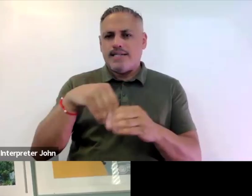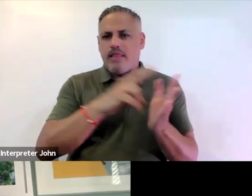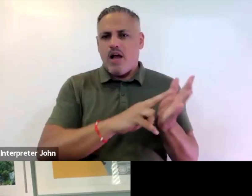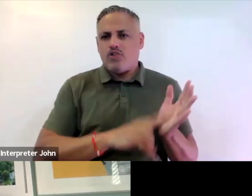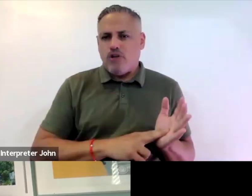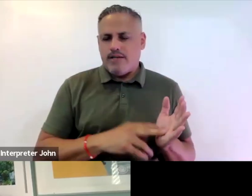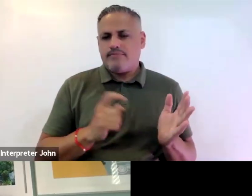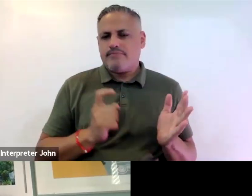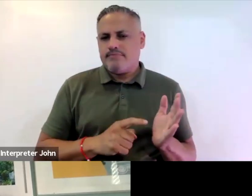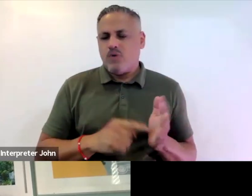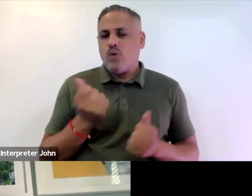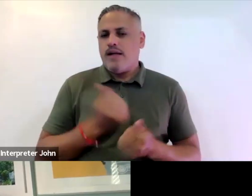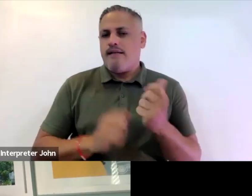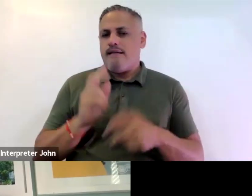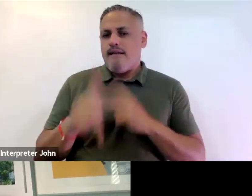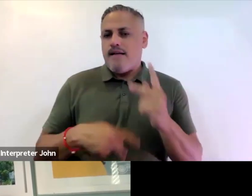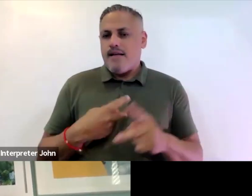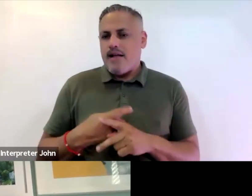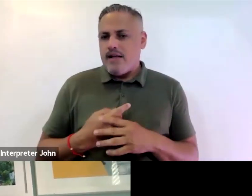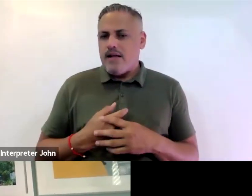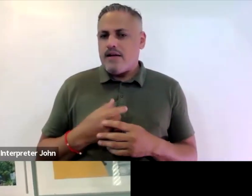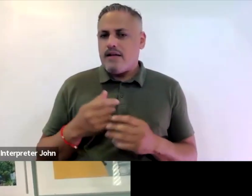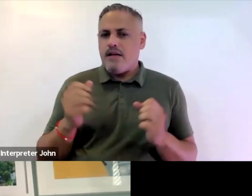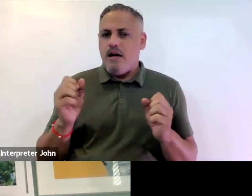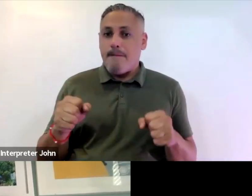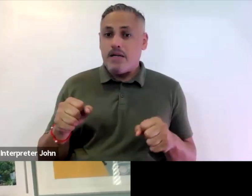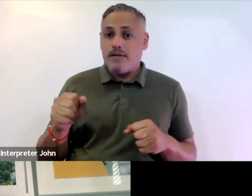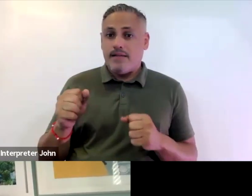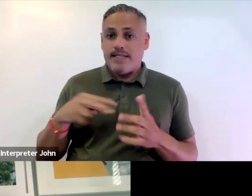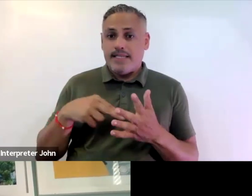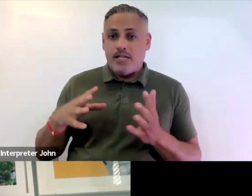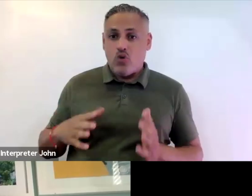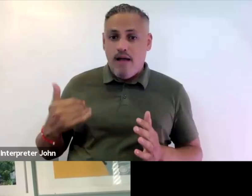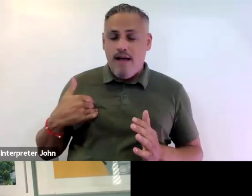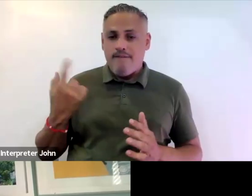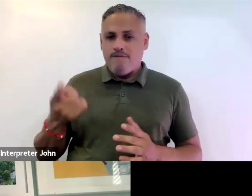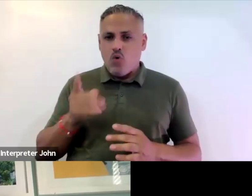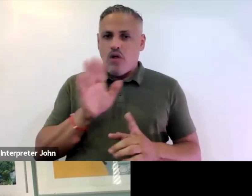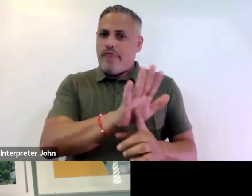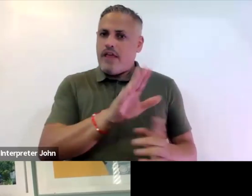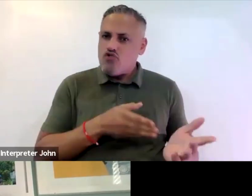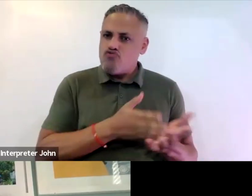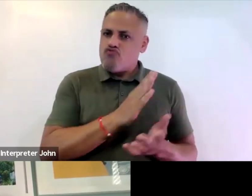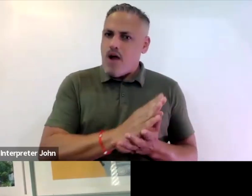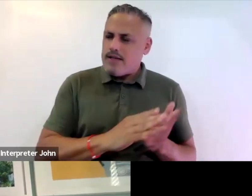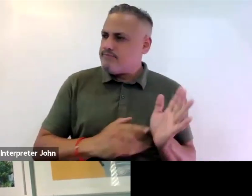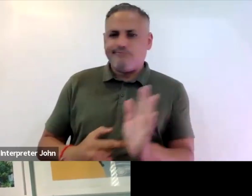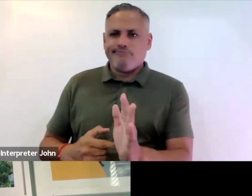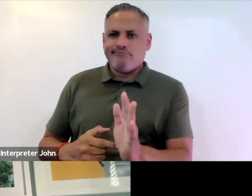or any kind of ability that a dancer might have to assert their rights